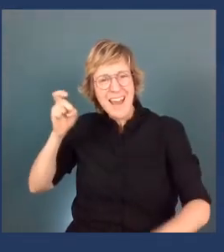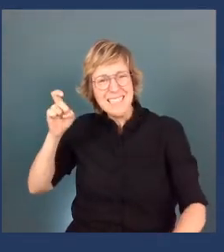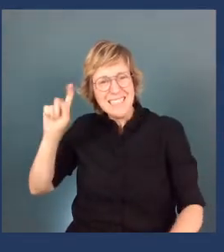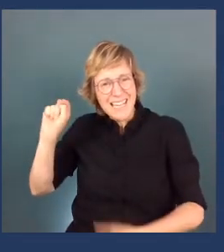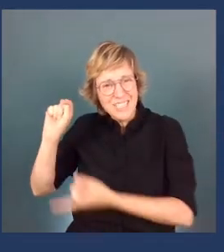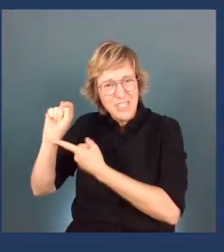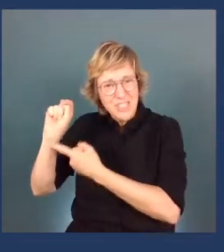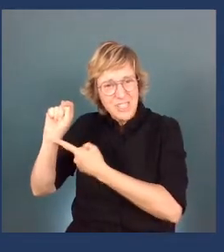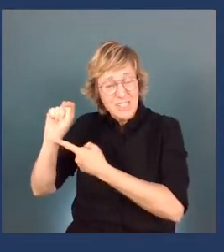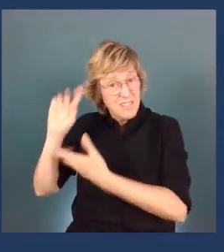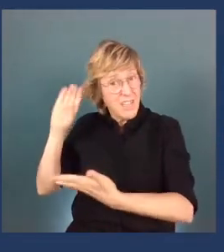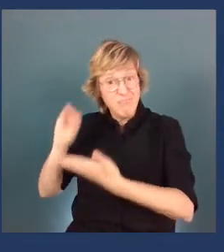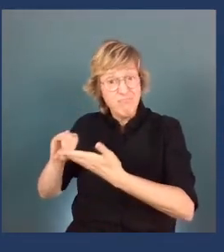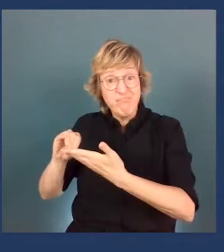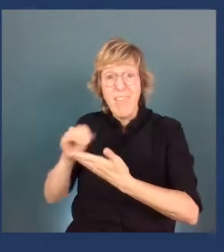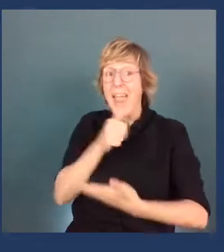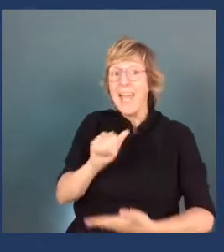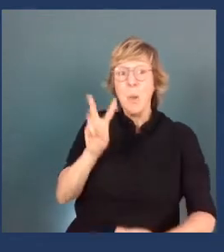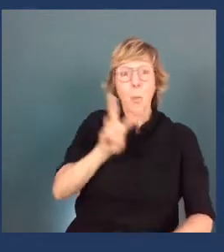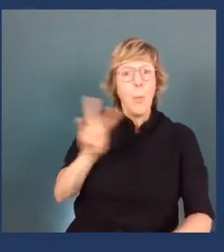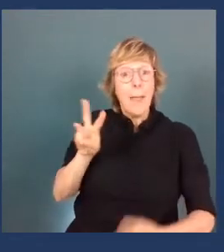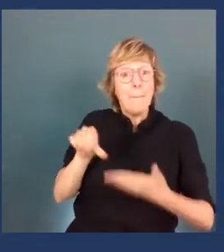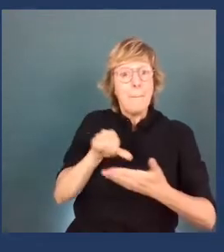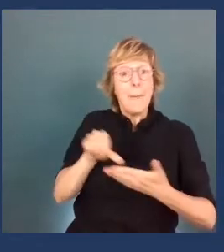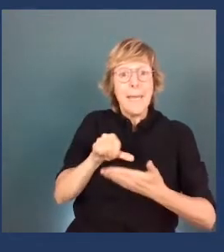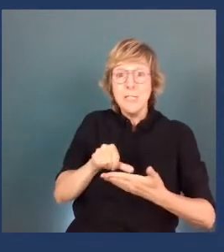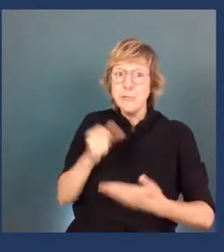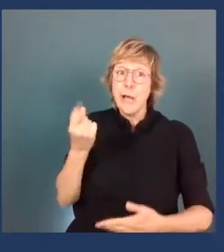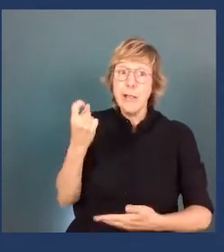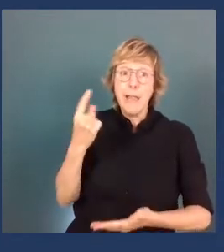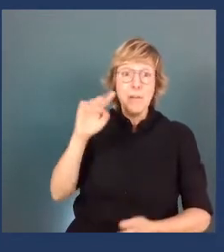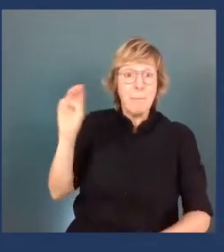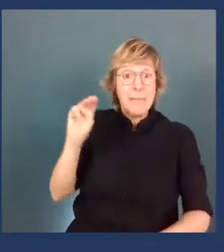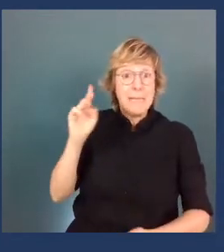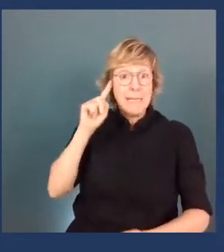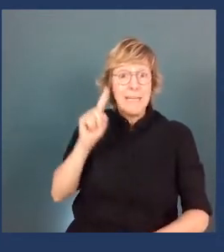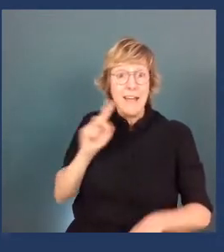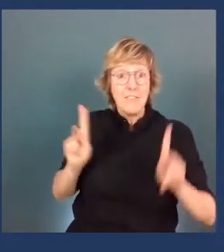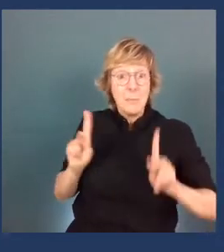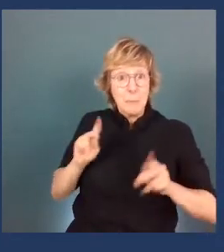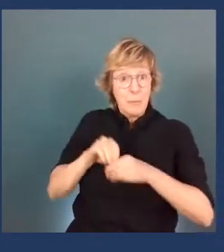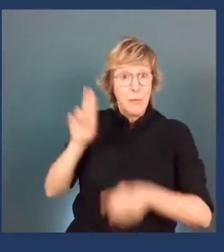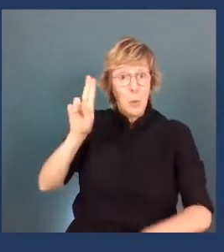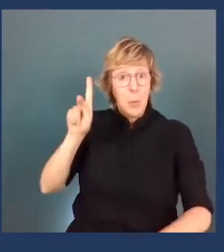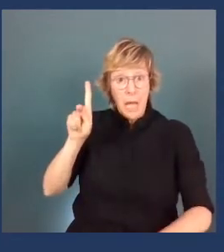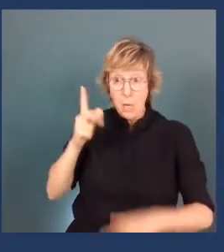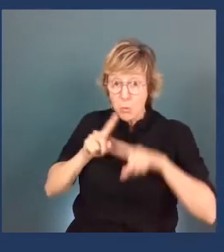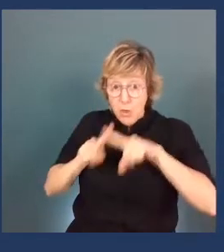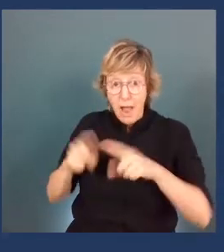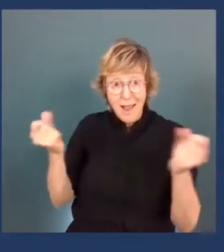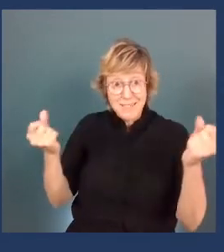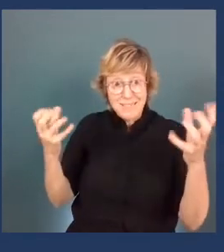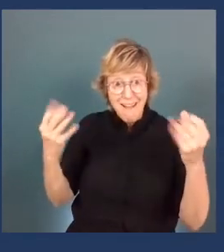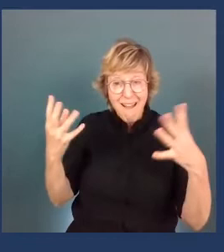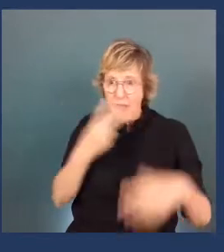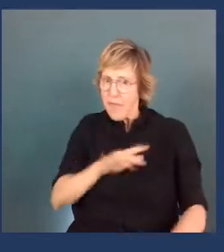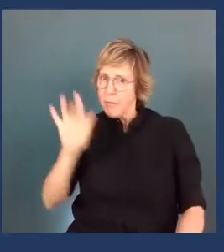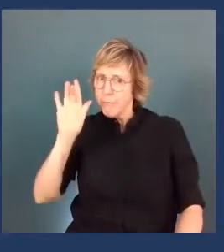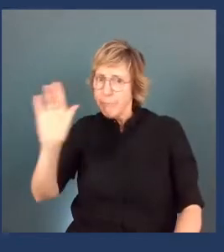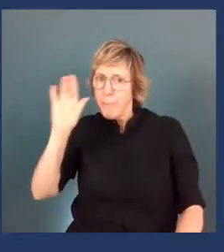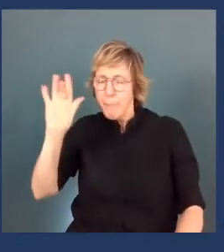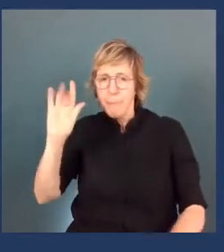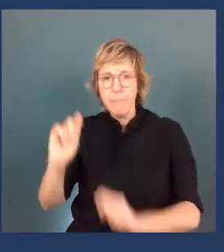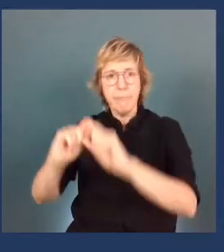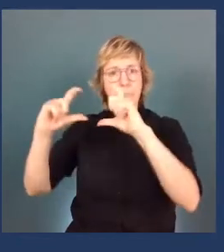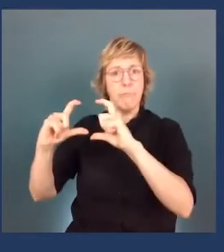for web pages for the 11 million deaf people in the UK who rely on British Sign Language. And it's a super simple